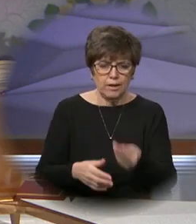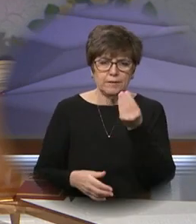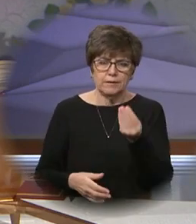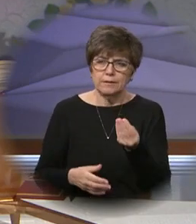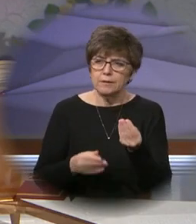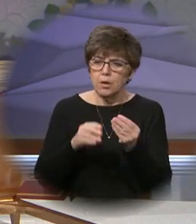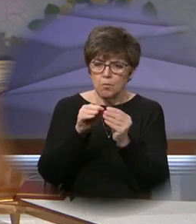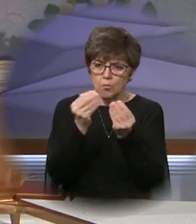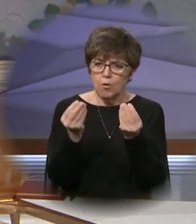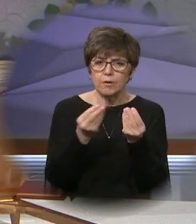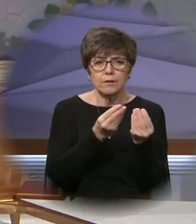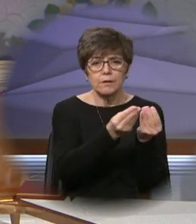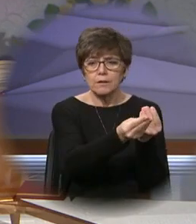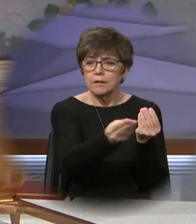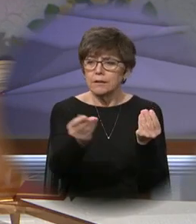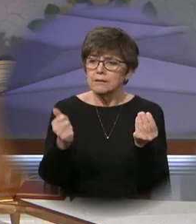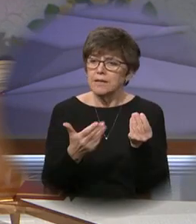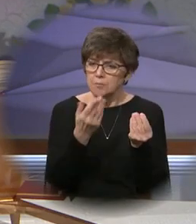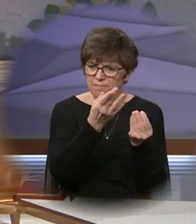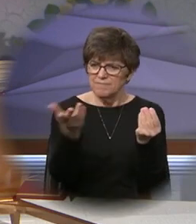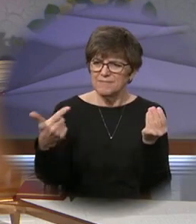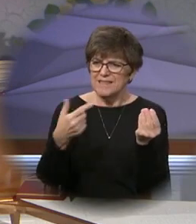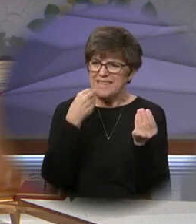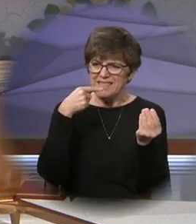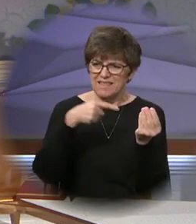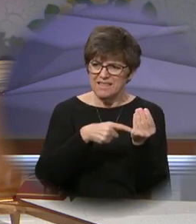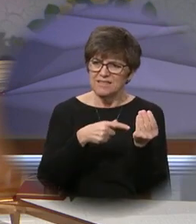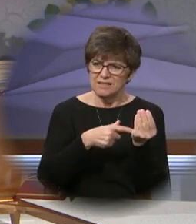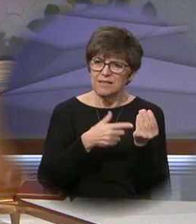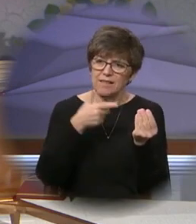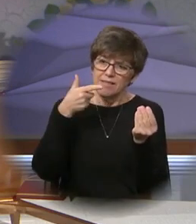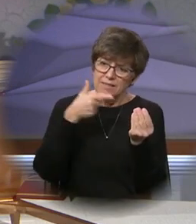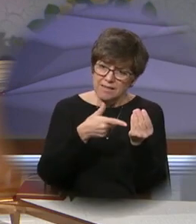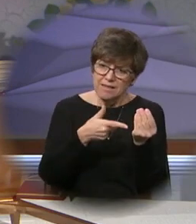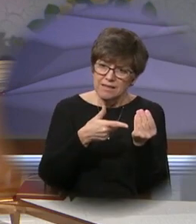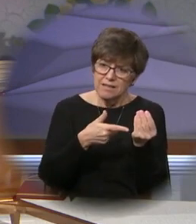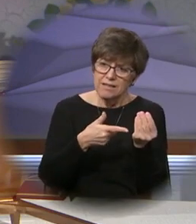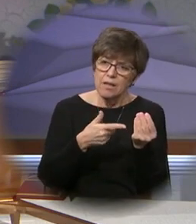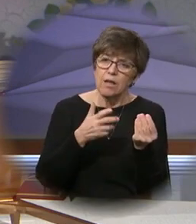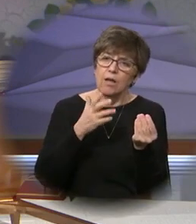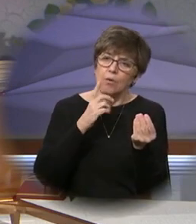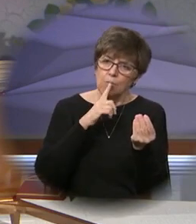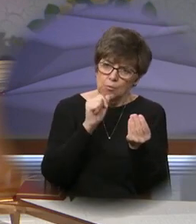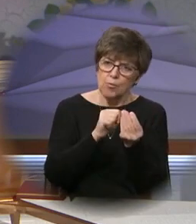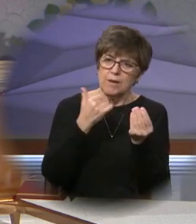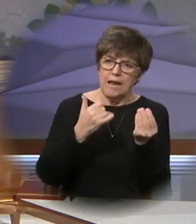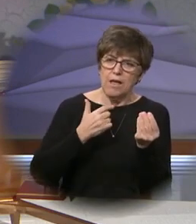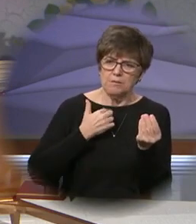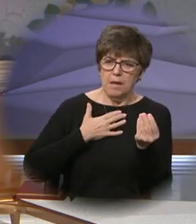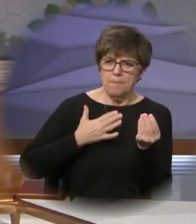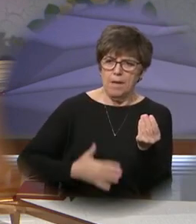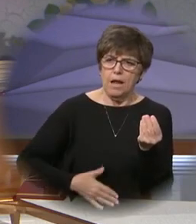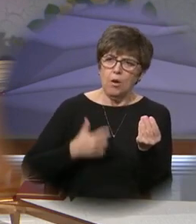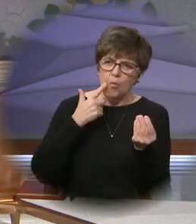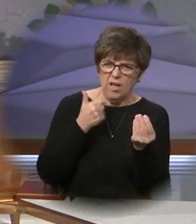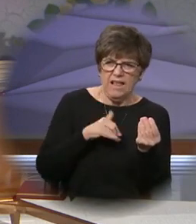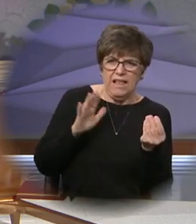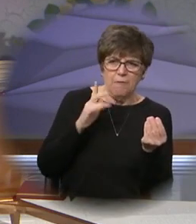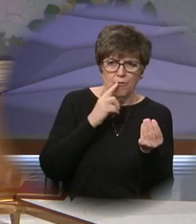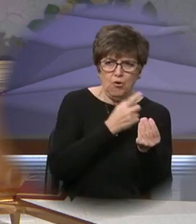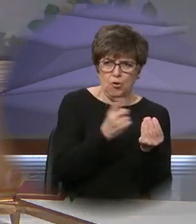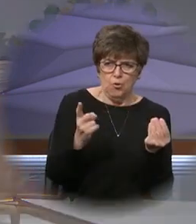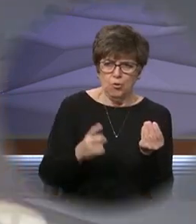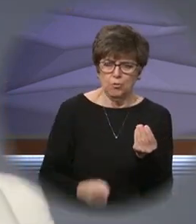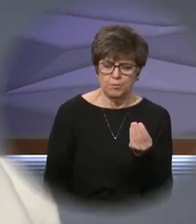gave it to his disciples, saying, "Take this, all of you, and eat of it, for this is my body, which will be given up